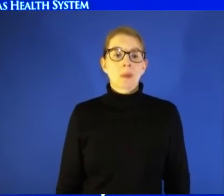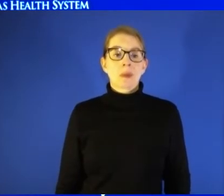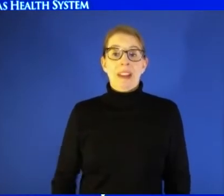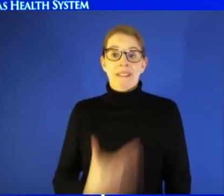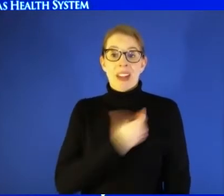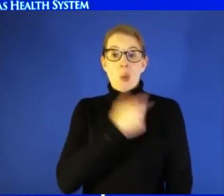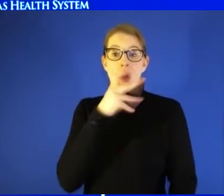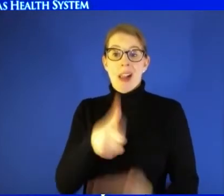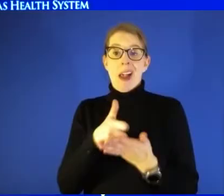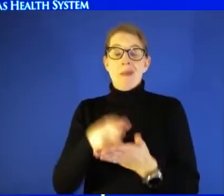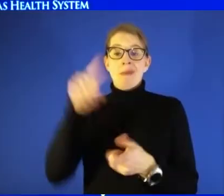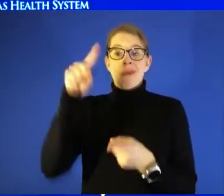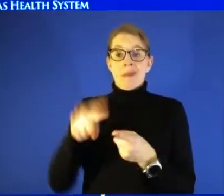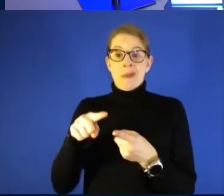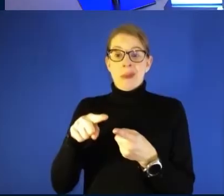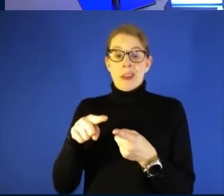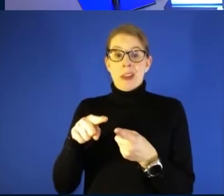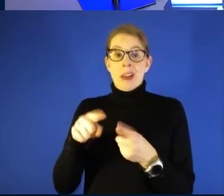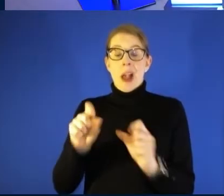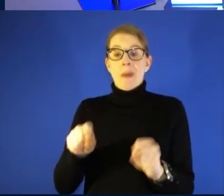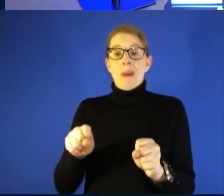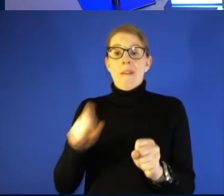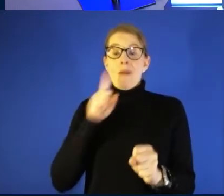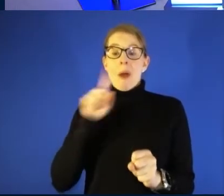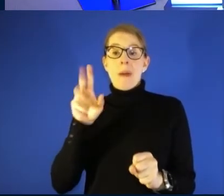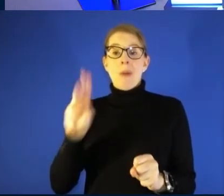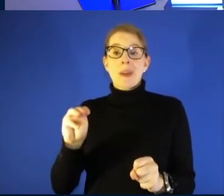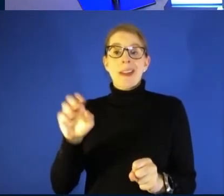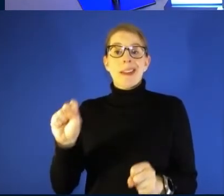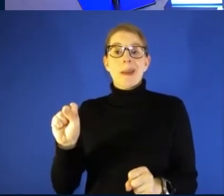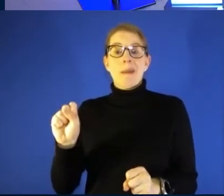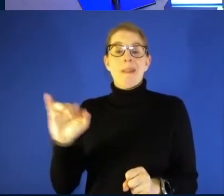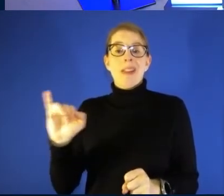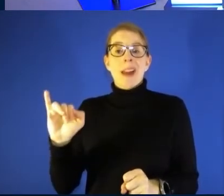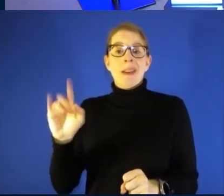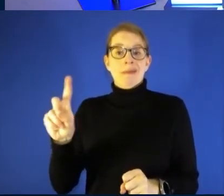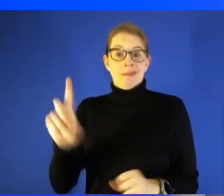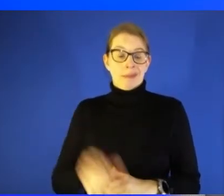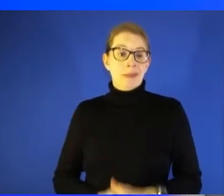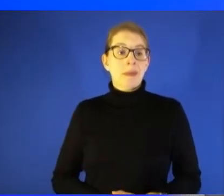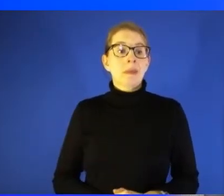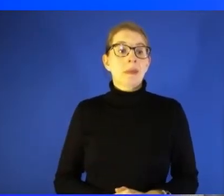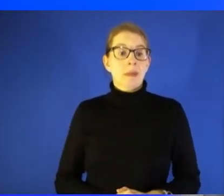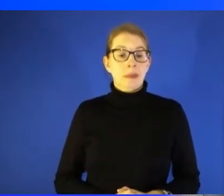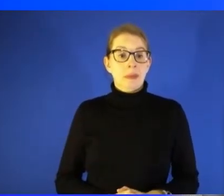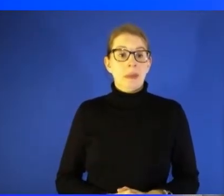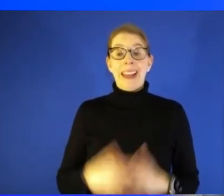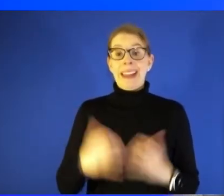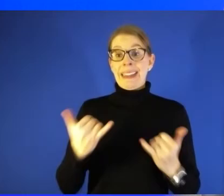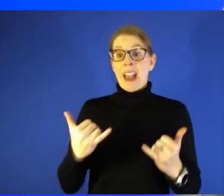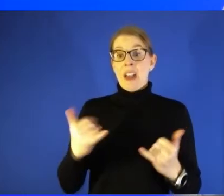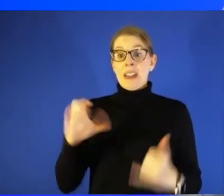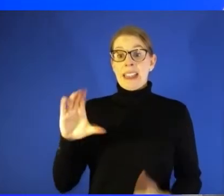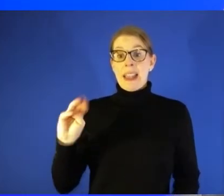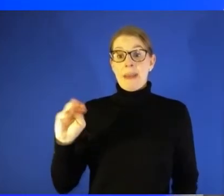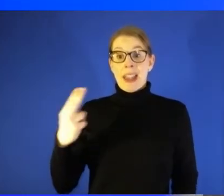the multi-system inflammatory disorder as well. And they're seeing that seeing that at Children's now, I think, with an increase in that